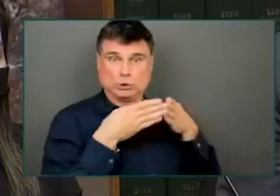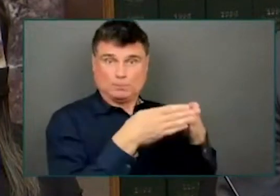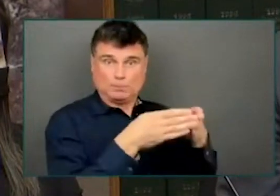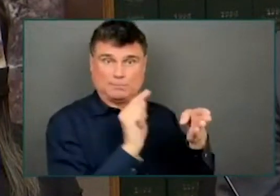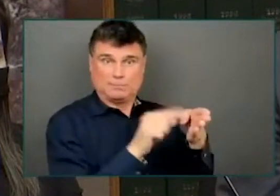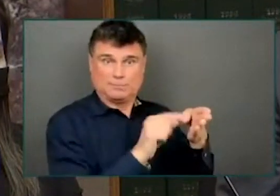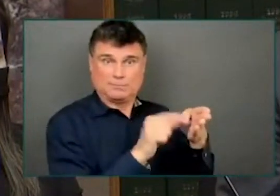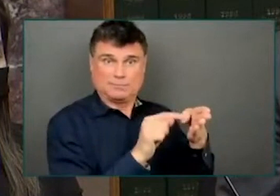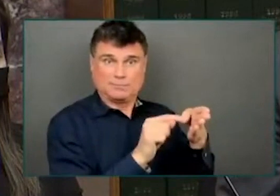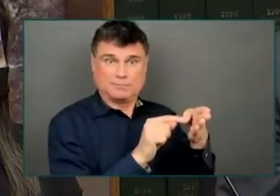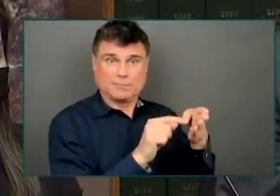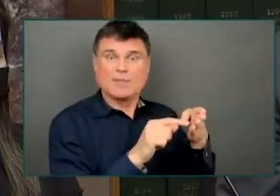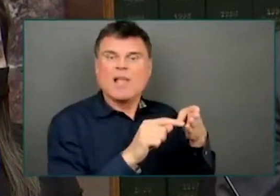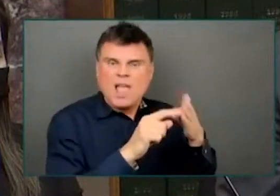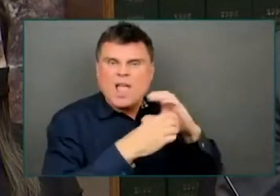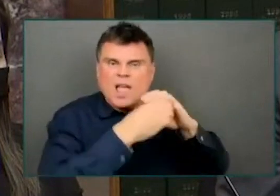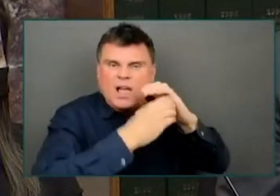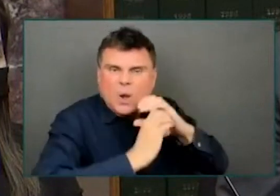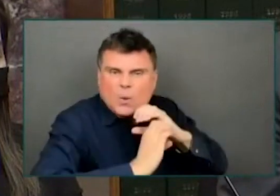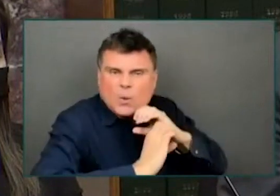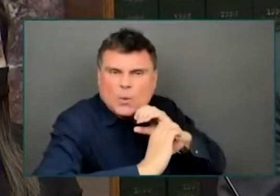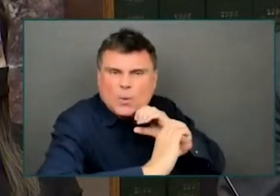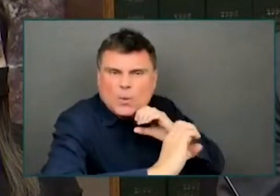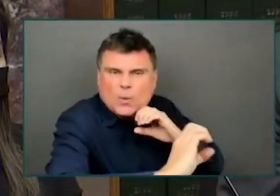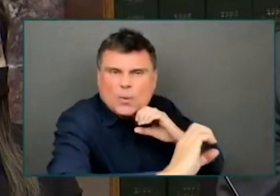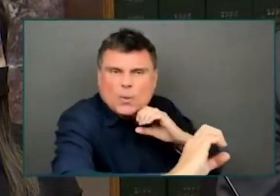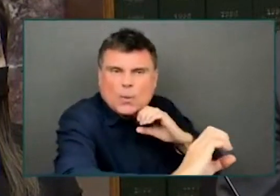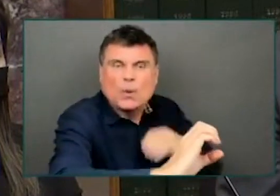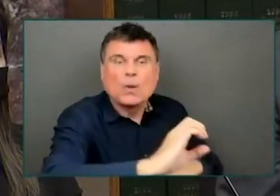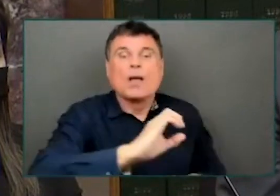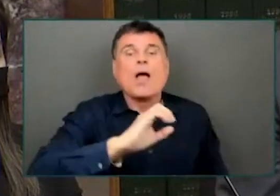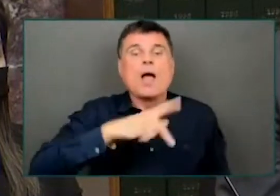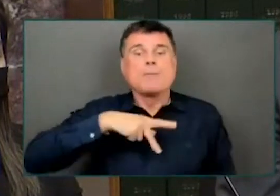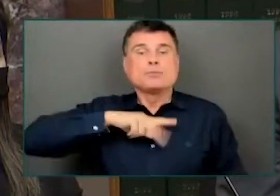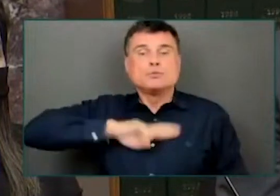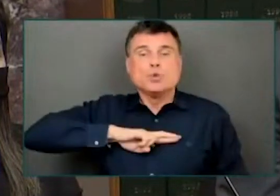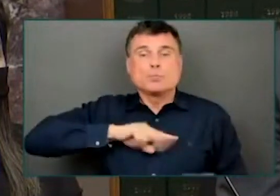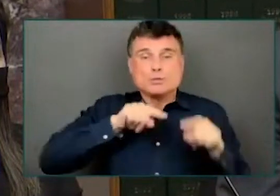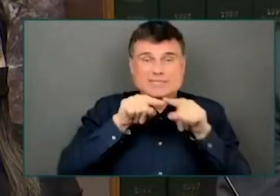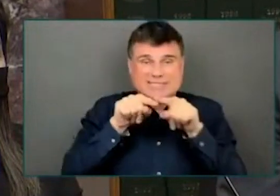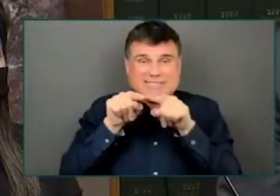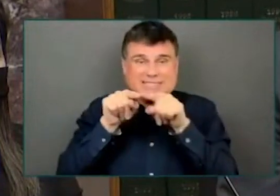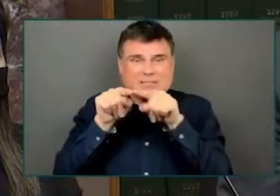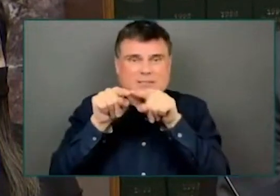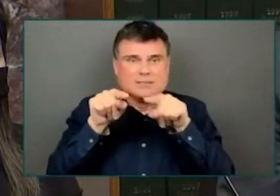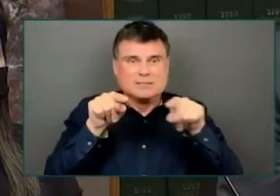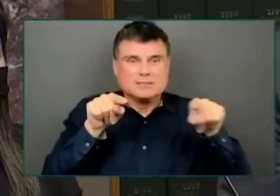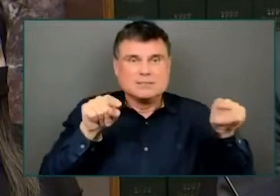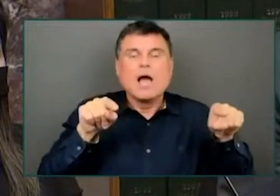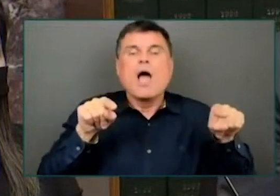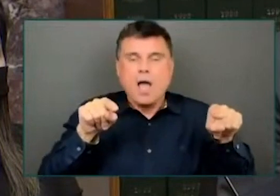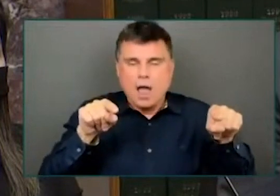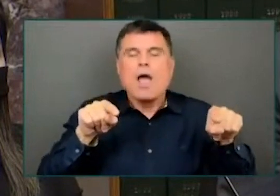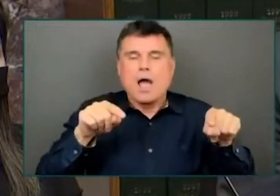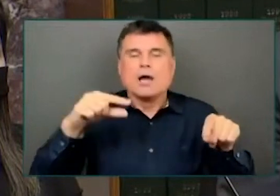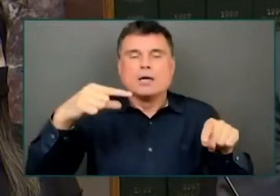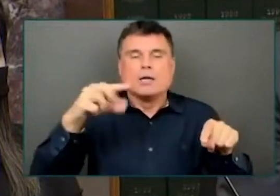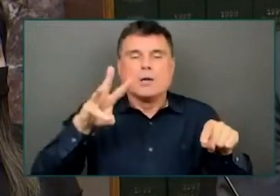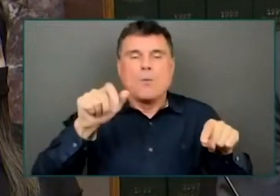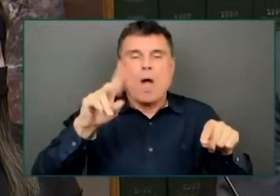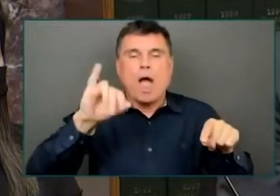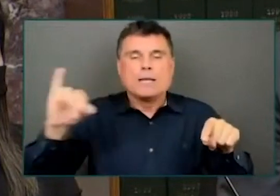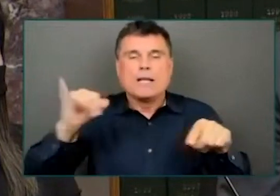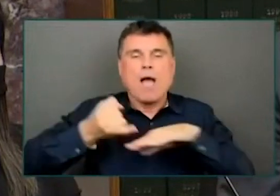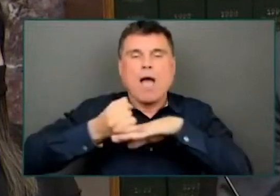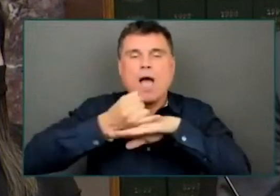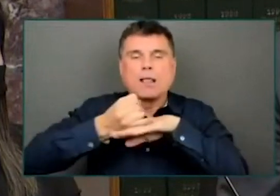from Prince Rupert to Haida Gwaii and southern Vancouver Island. It's difficult work. At the end of January, the crew laid the